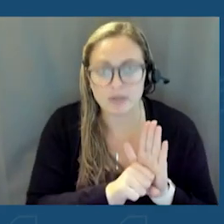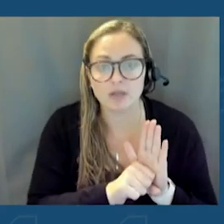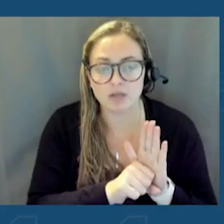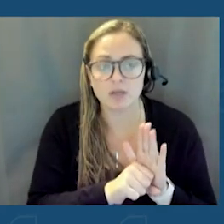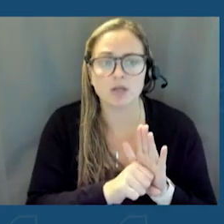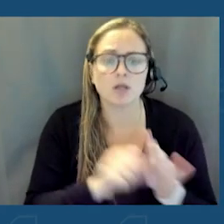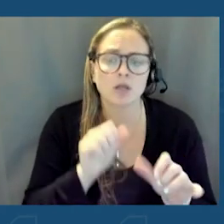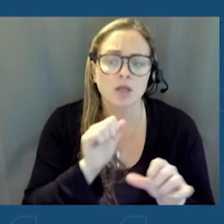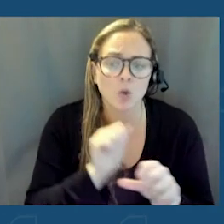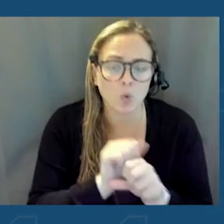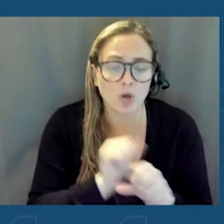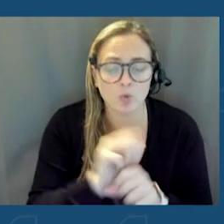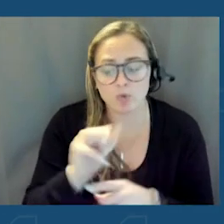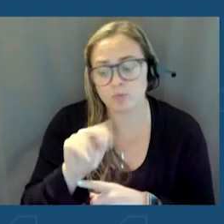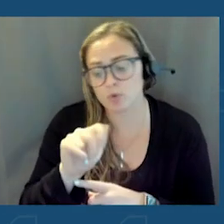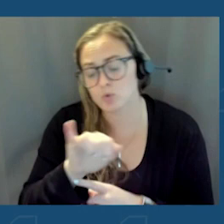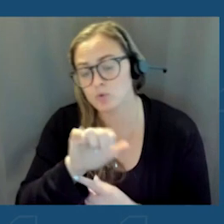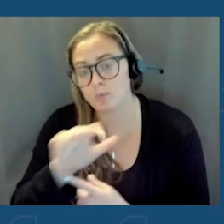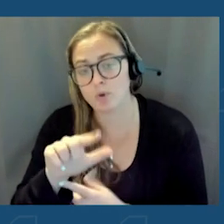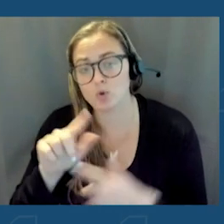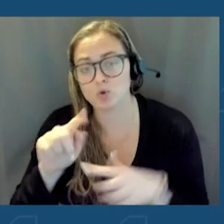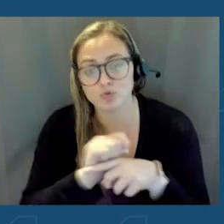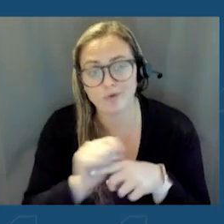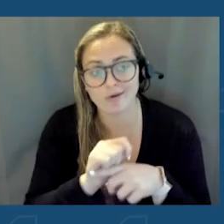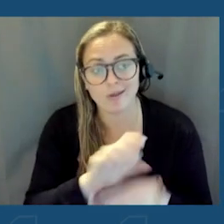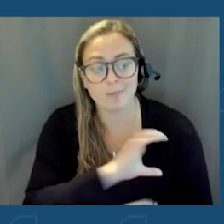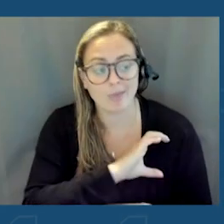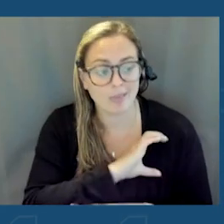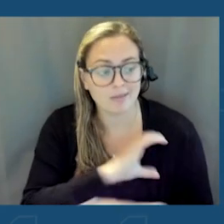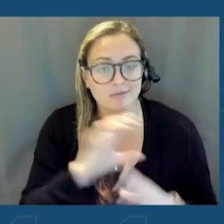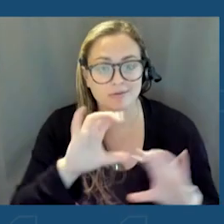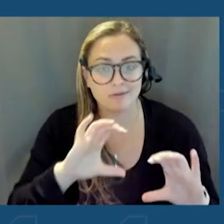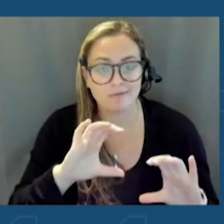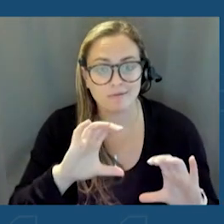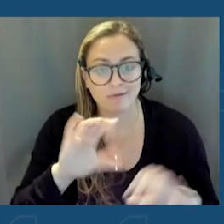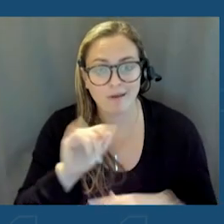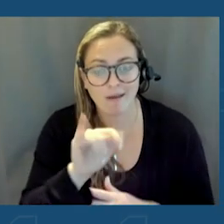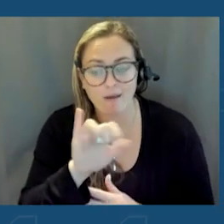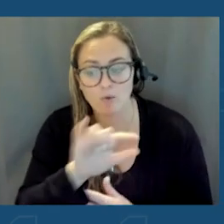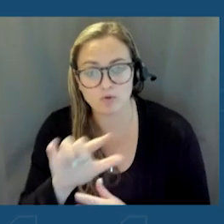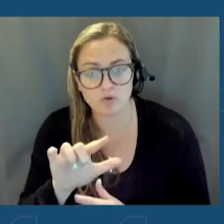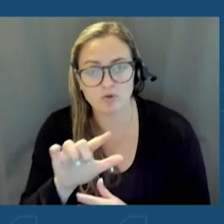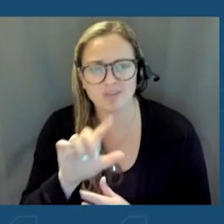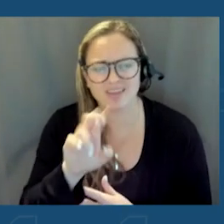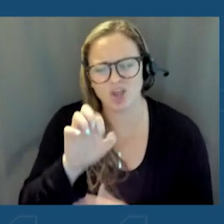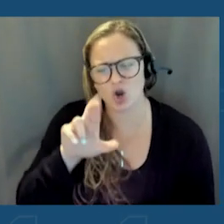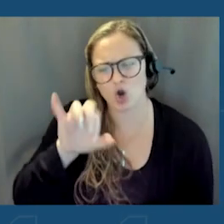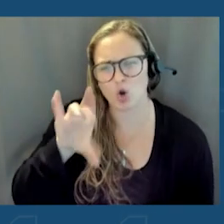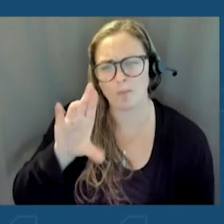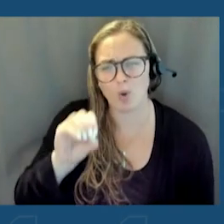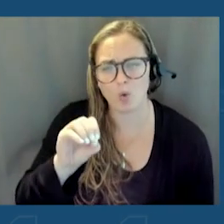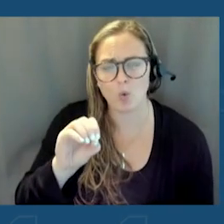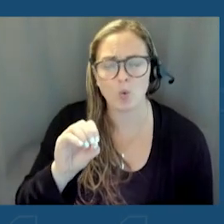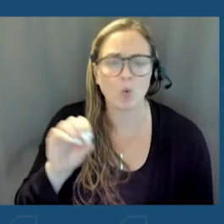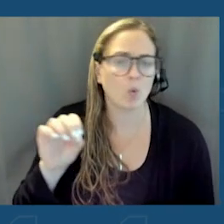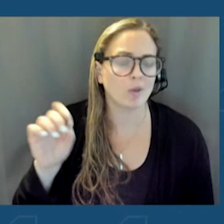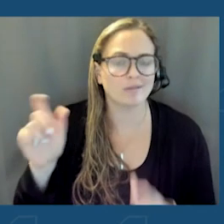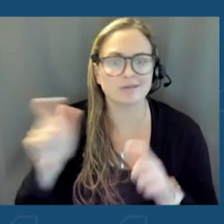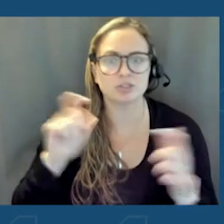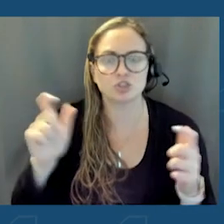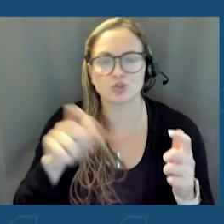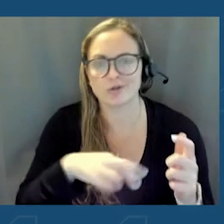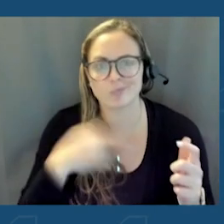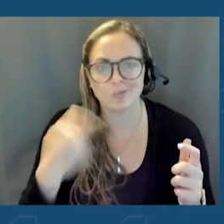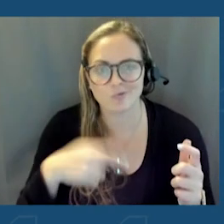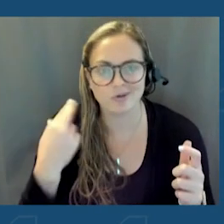Municipal Police Training Council to have a model law, the ERPO law they call it, the Extreme Risk Protection Order, which will be adopted